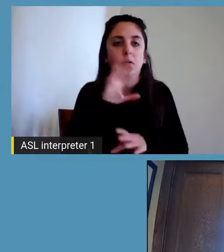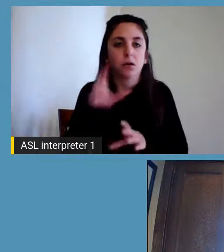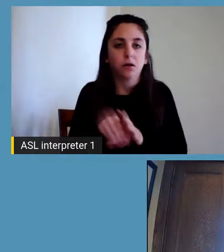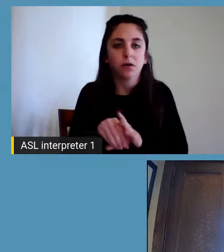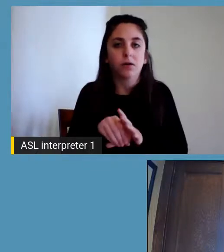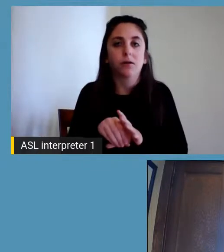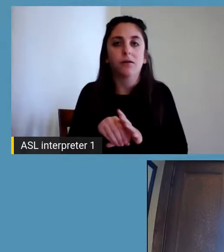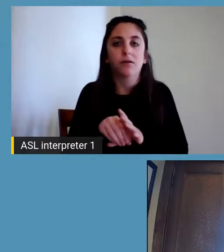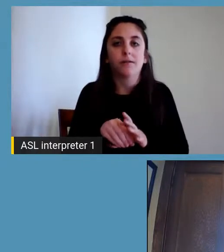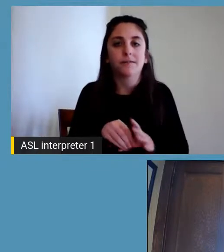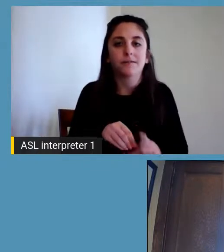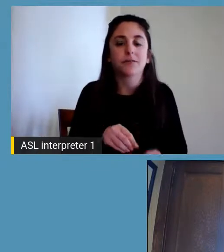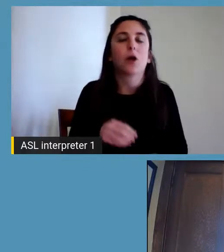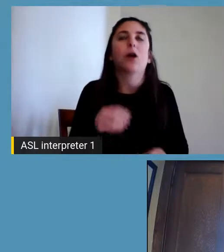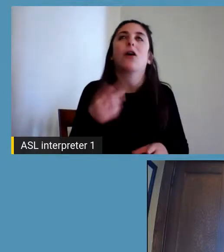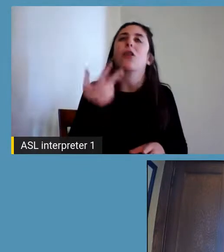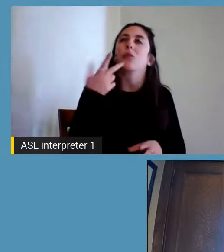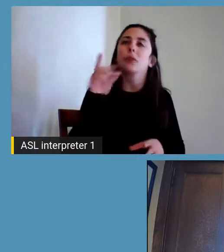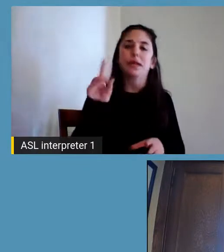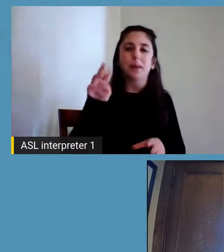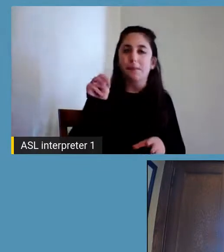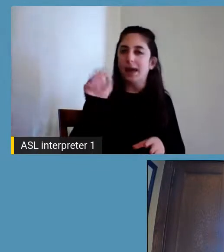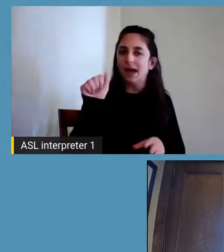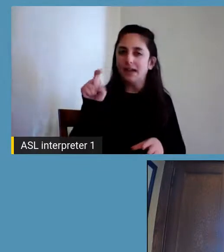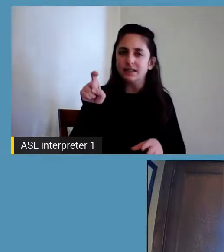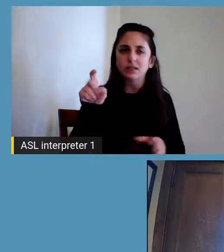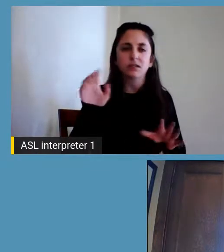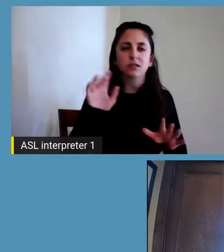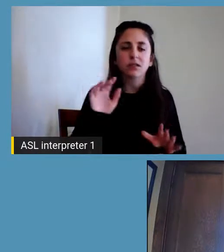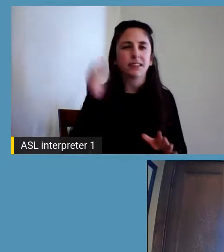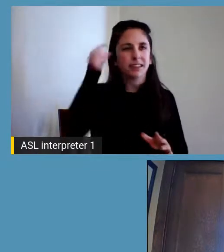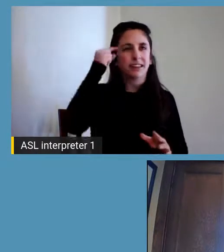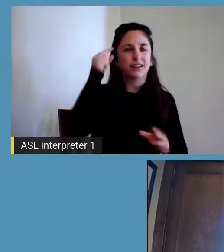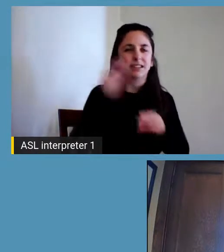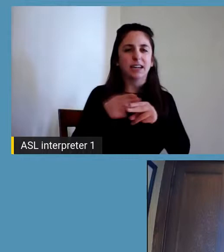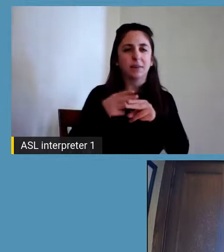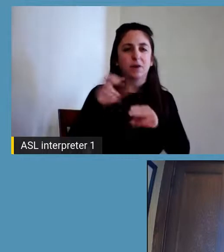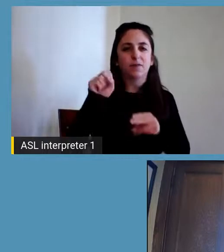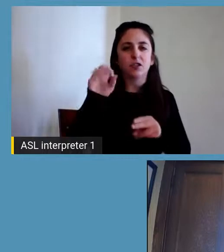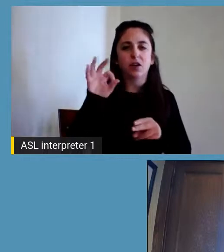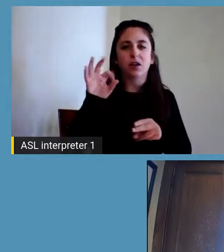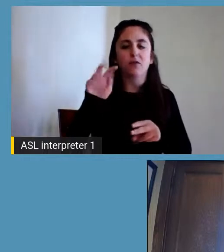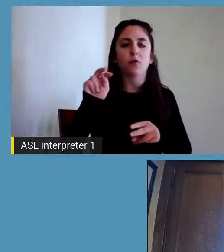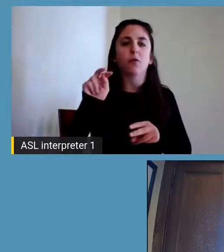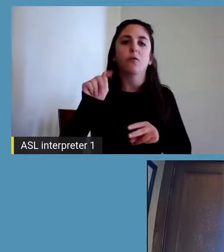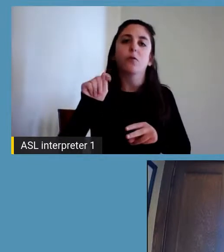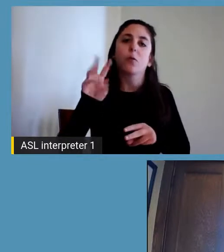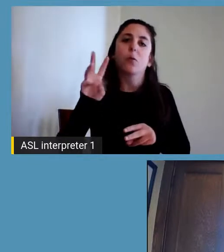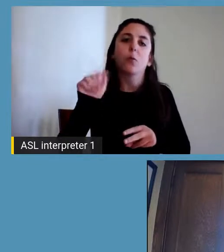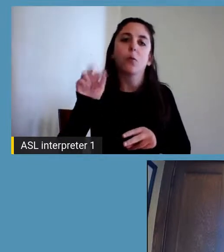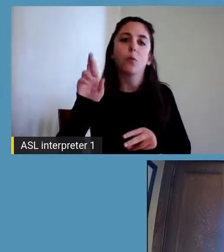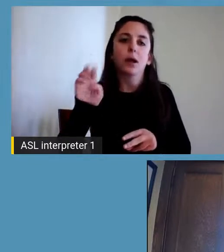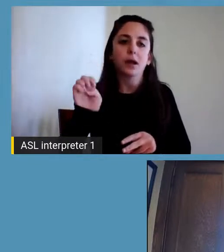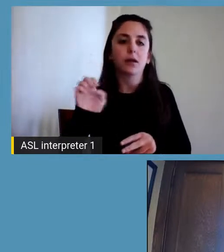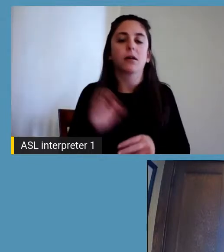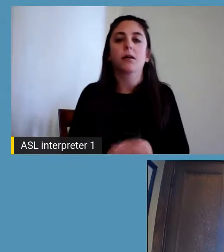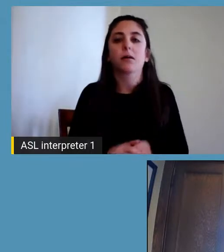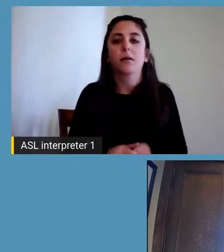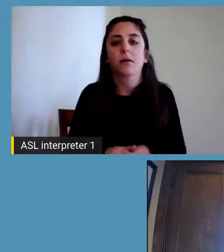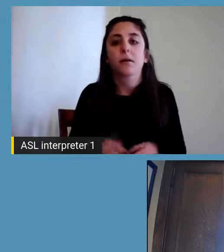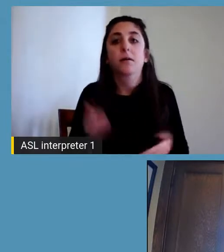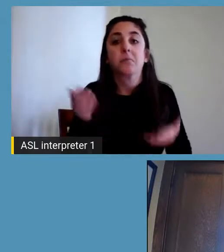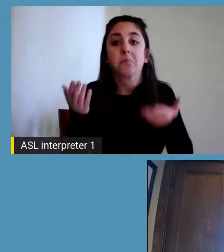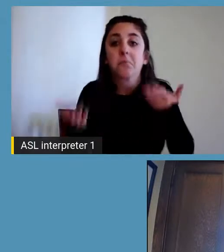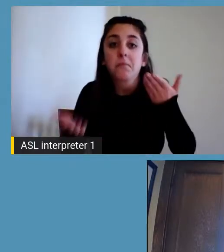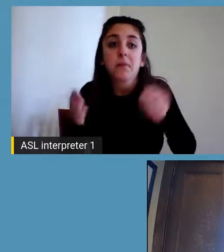okay, there's one software in the back of the brain. So they need to be versed in 3D softwares, and that might be enough to start